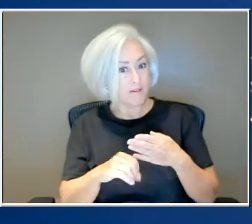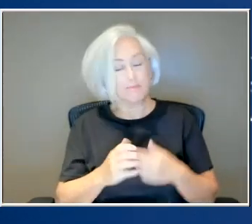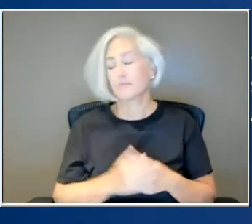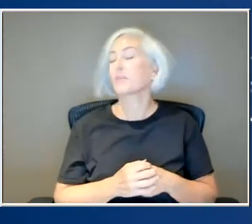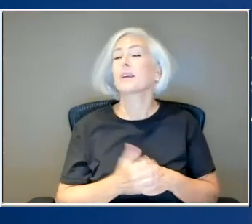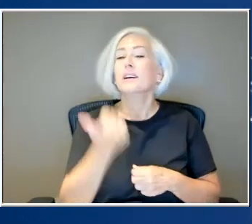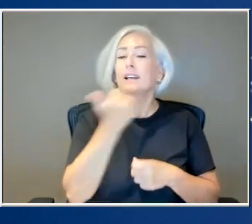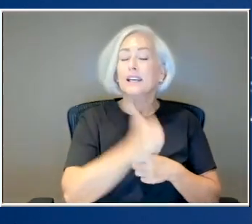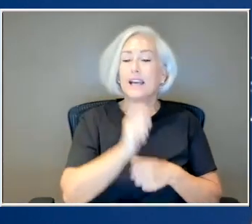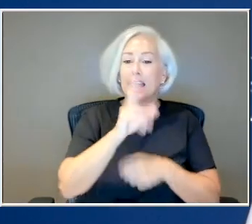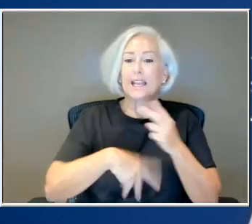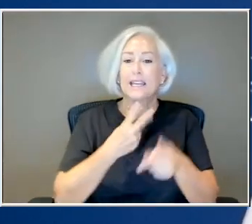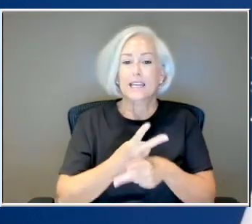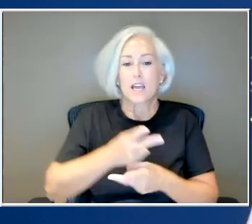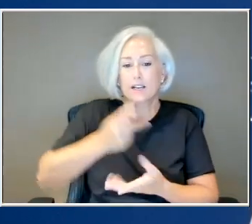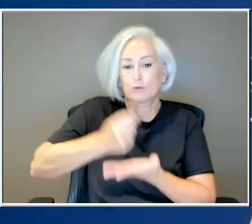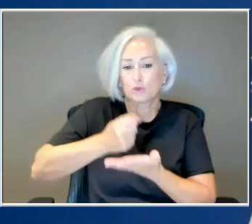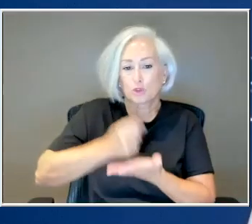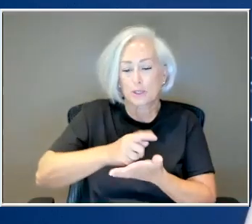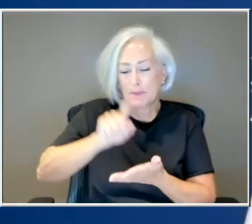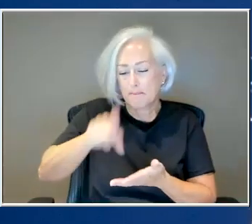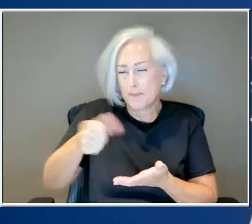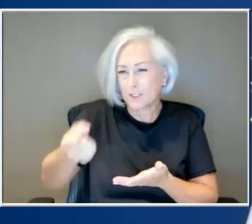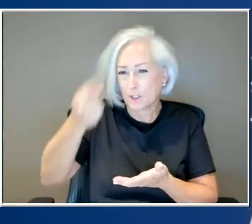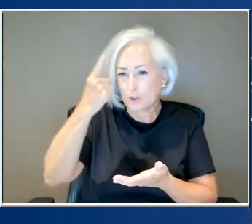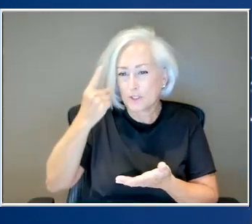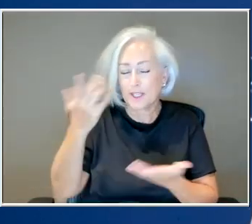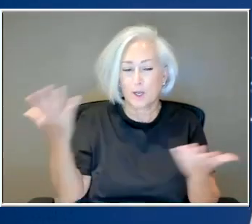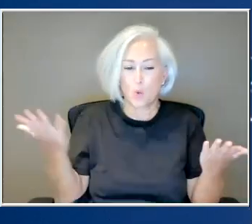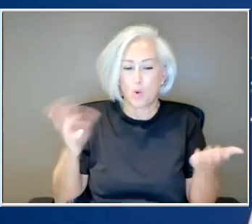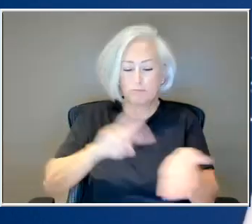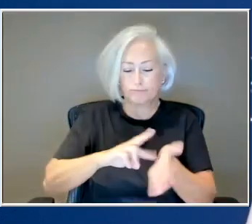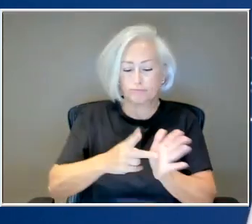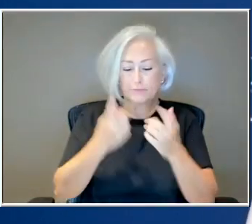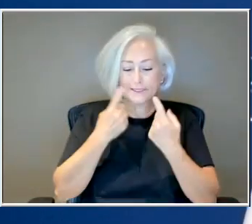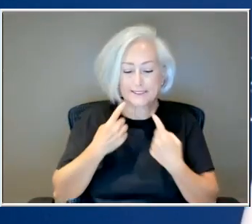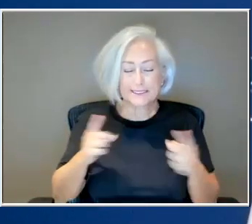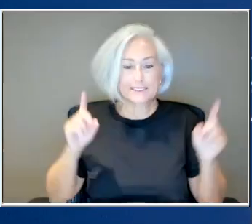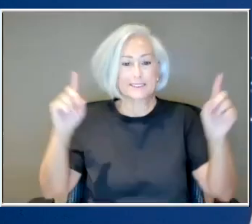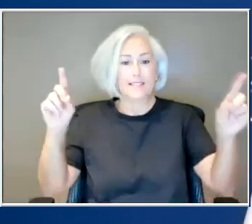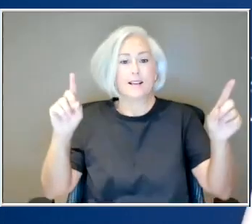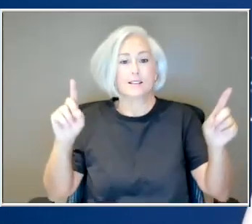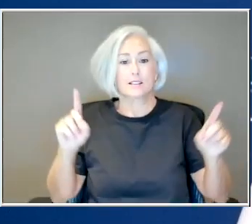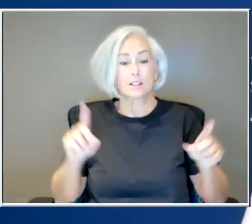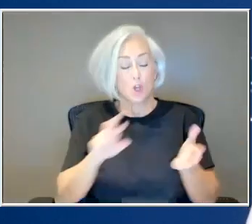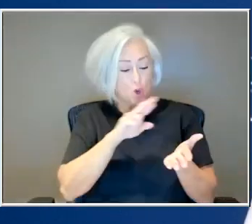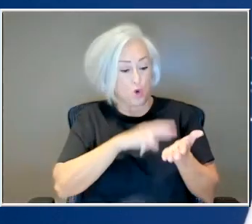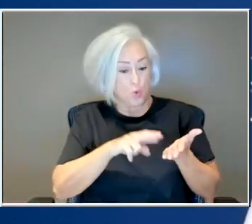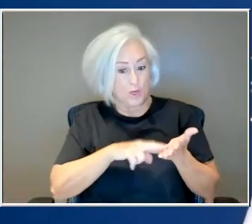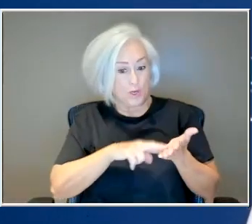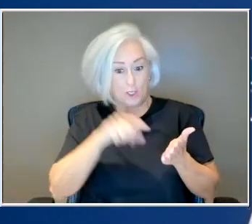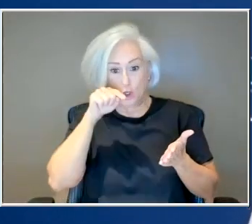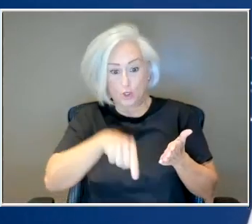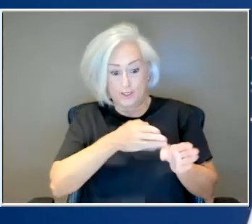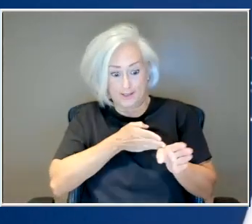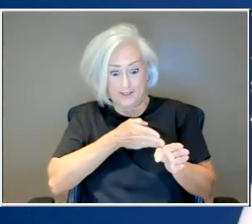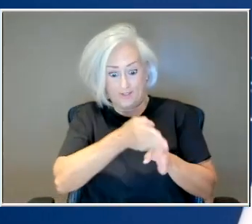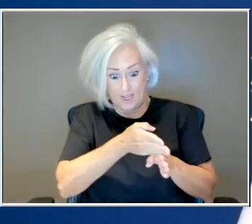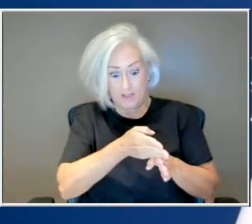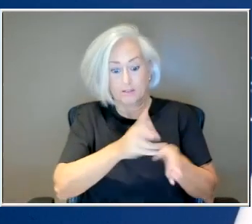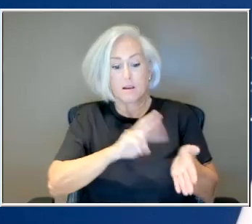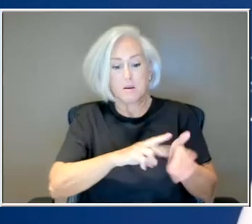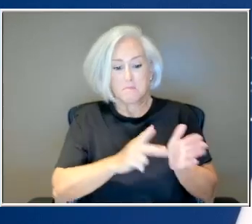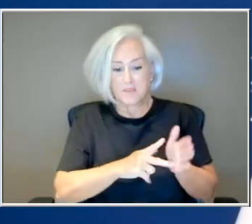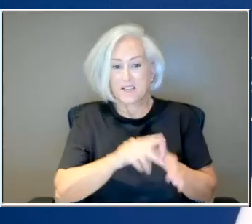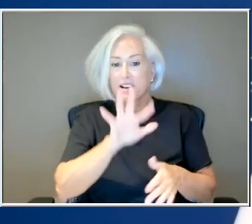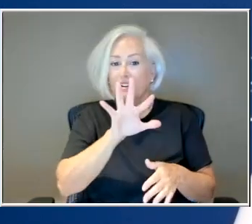of treatment, you have to understand like what is considered success. And when we look at research in this field, typically 50% is that threshold. So as long as someone